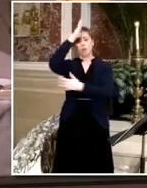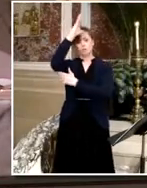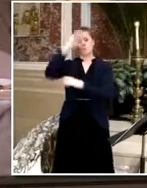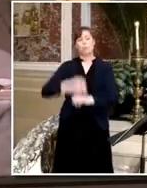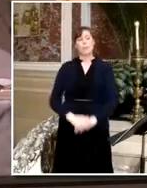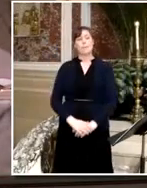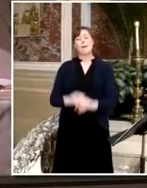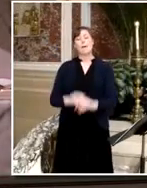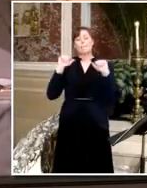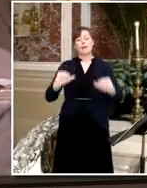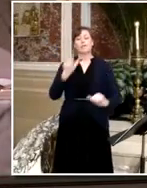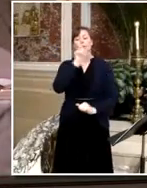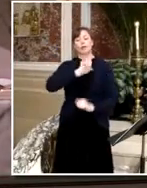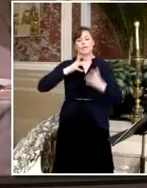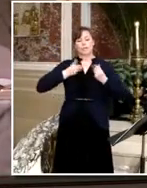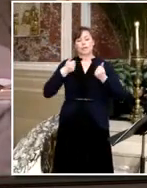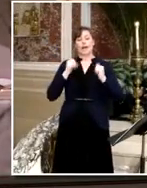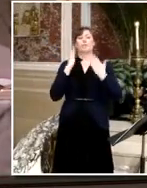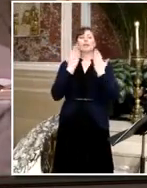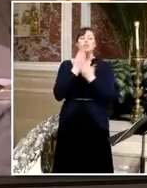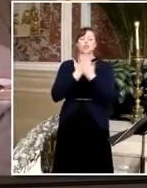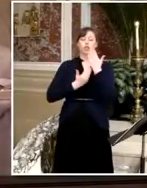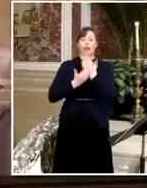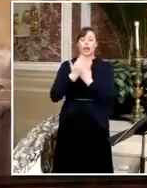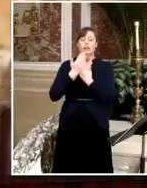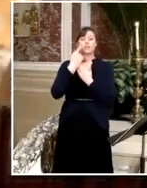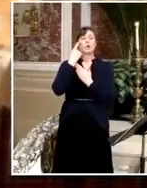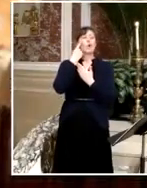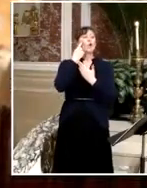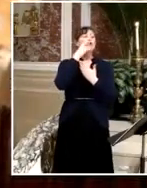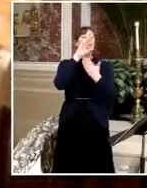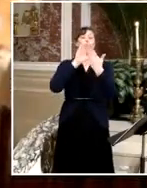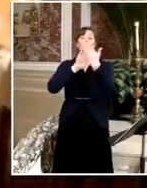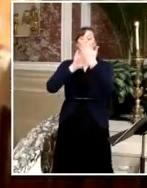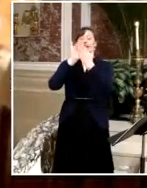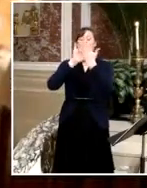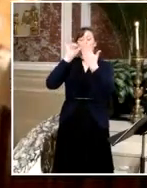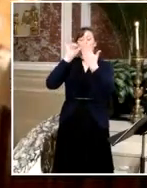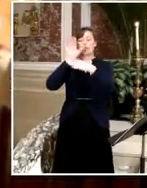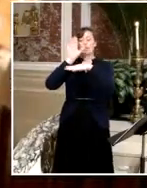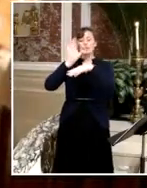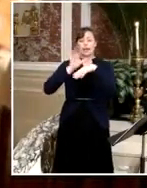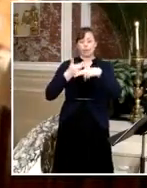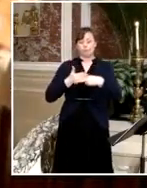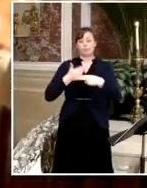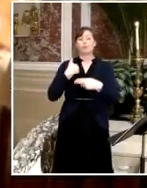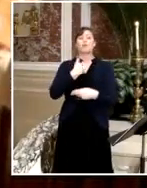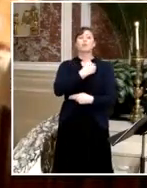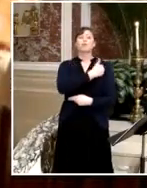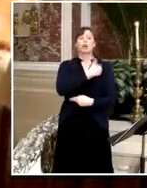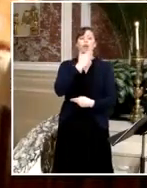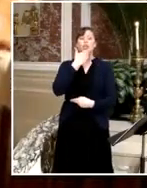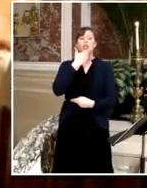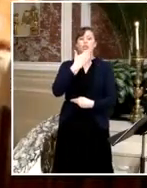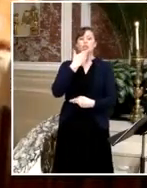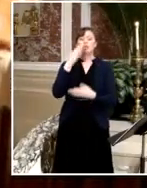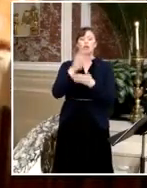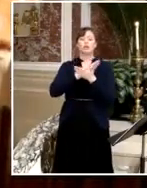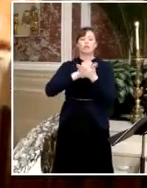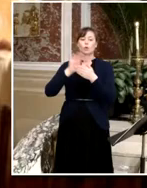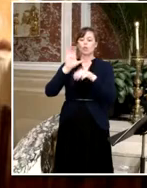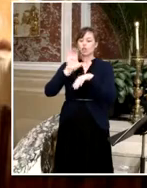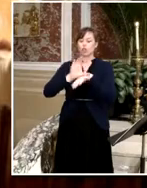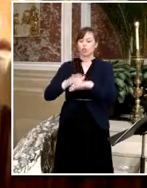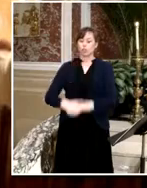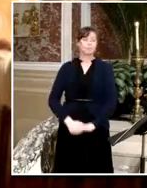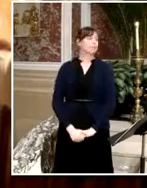Father. May the Lord accept the sacrifice at your hands for the praise and glory of his name, for our good and the good of all his